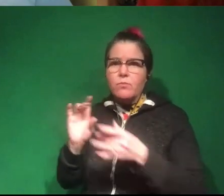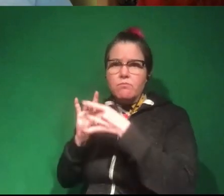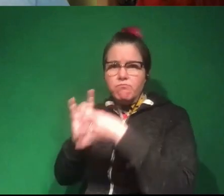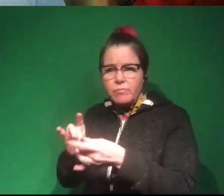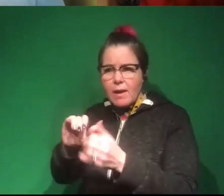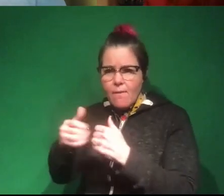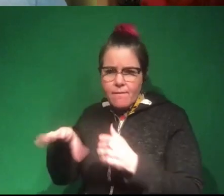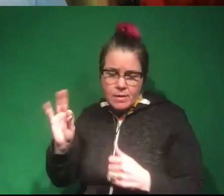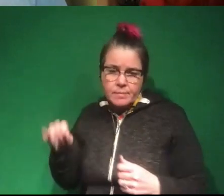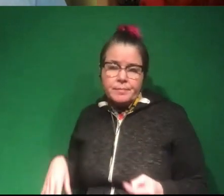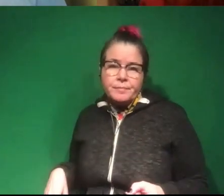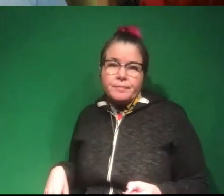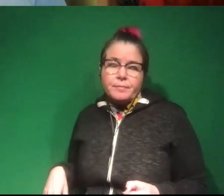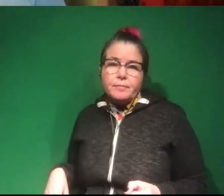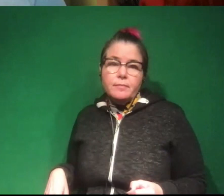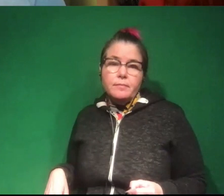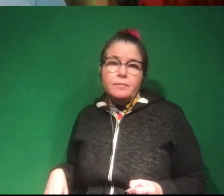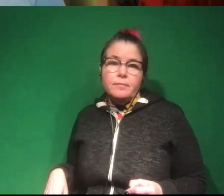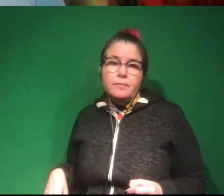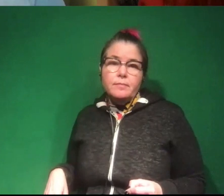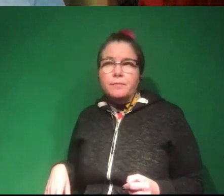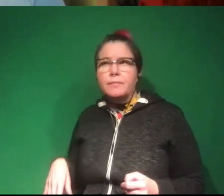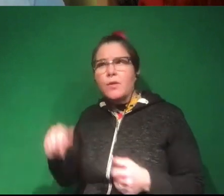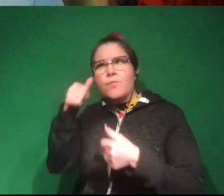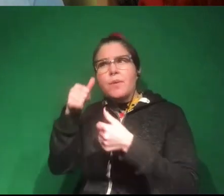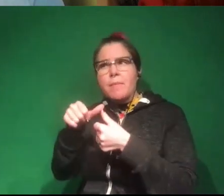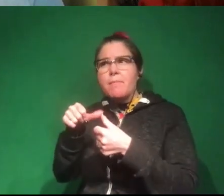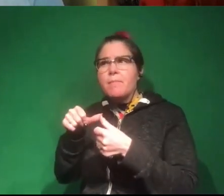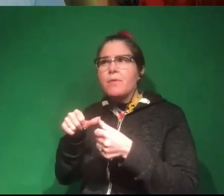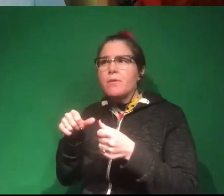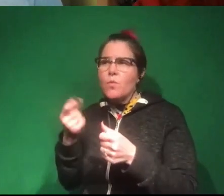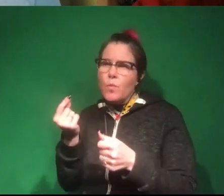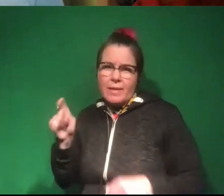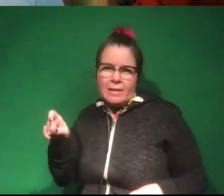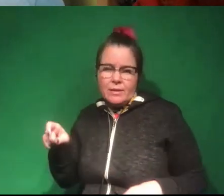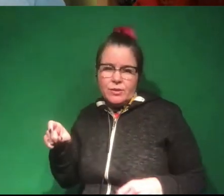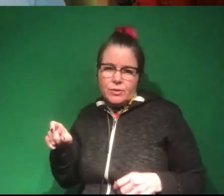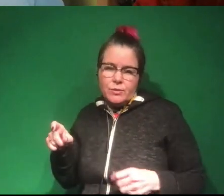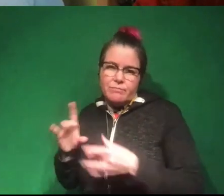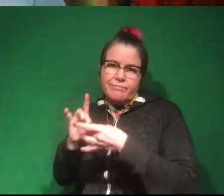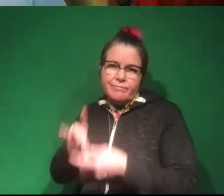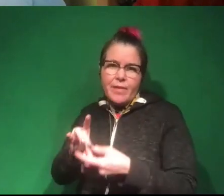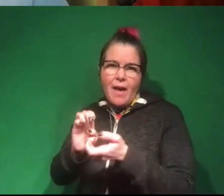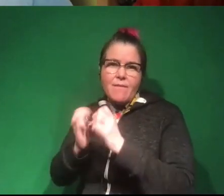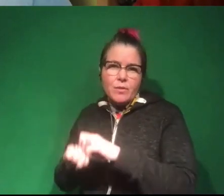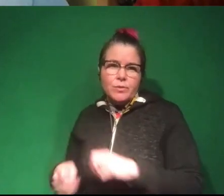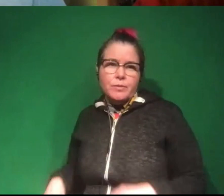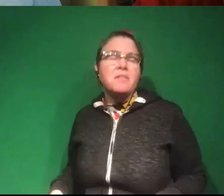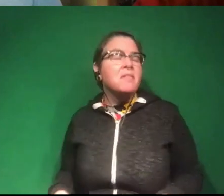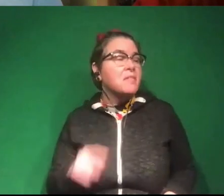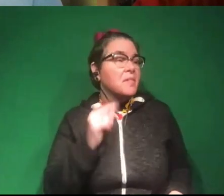that. So they remember as well as they need to, evolutionarily speaking. Cool.